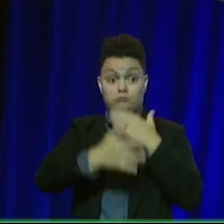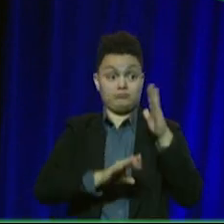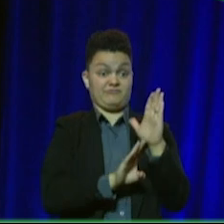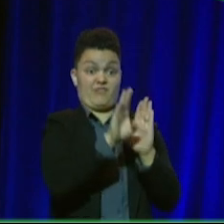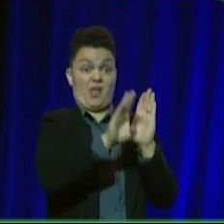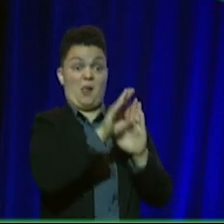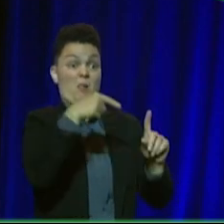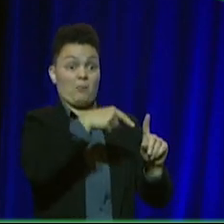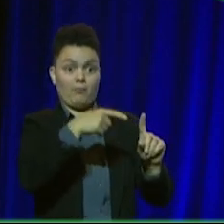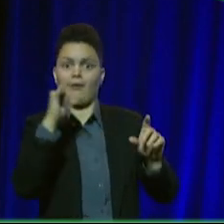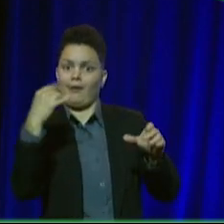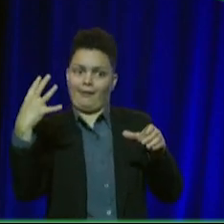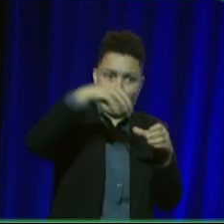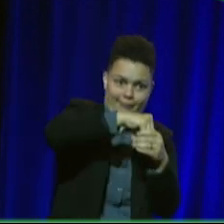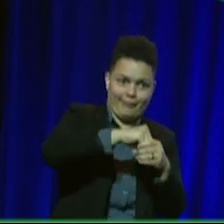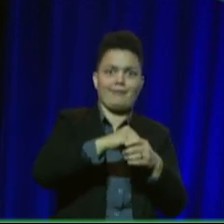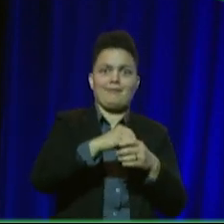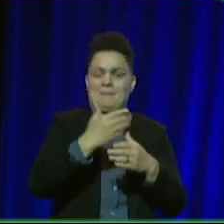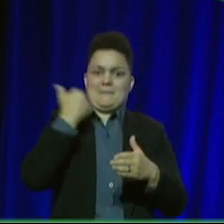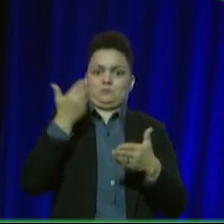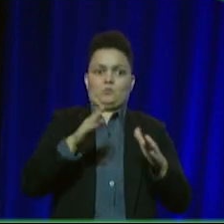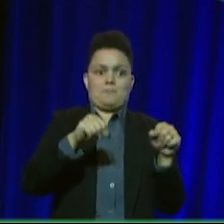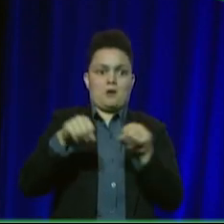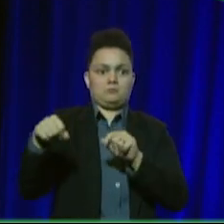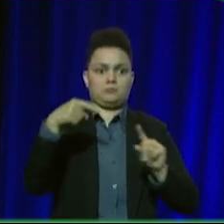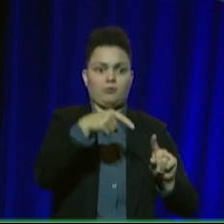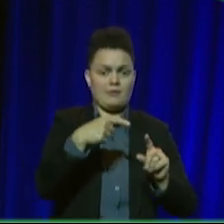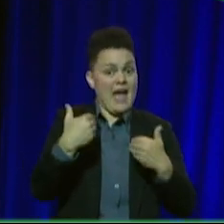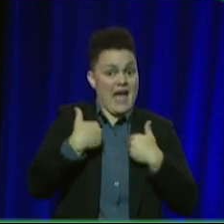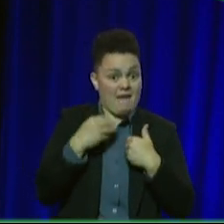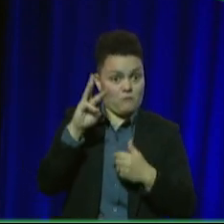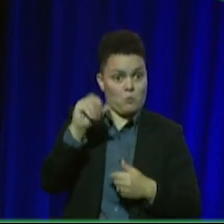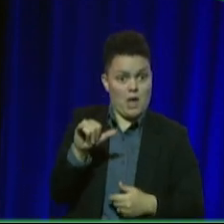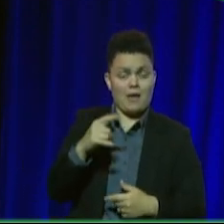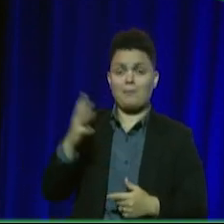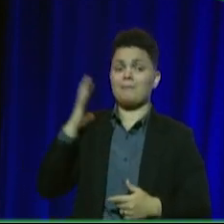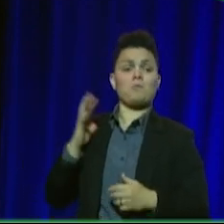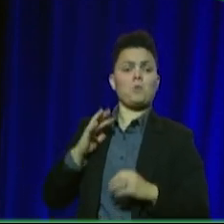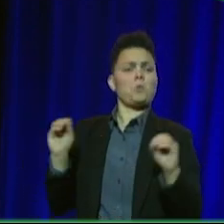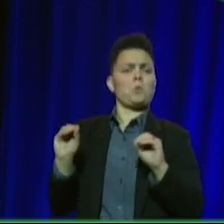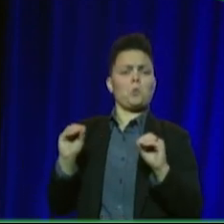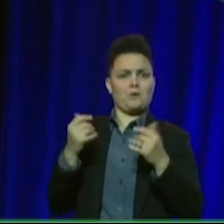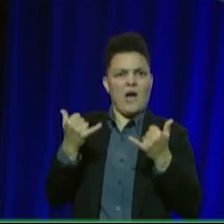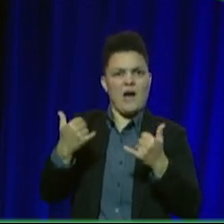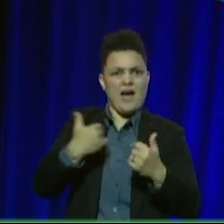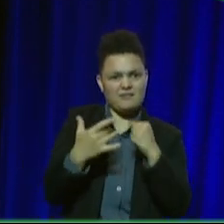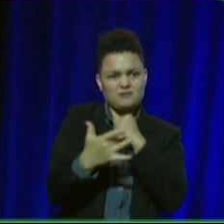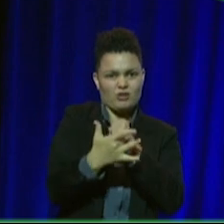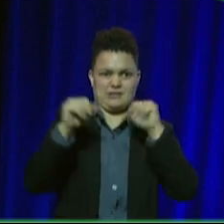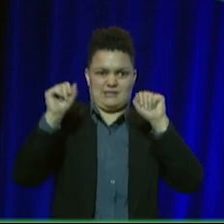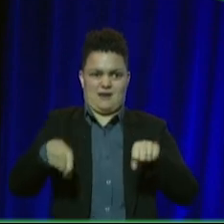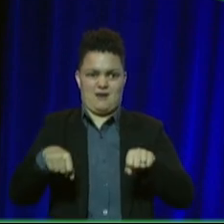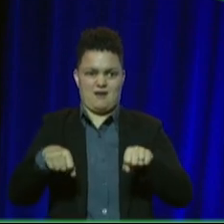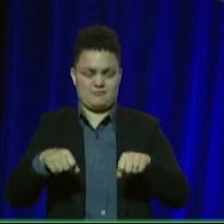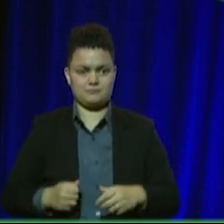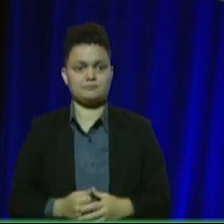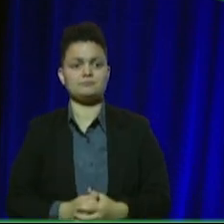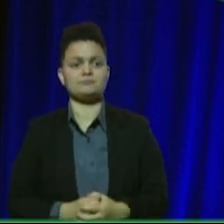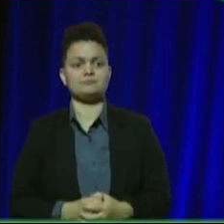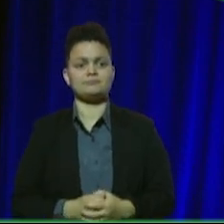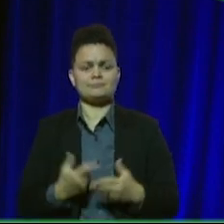the first thing. There's a lot of great work that's being done in the standards bodies, specifically